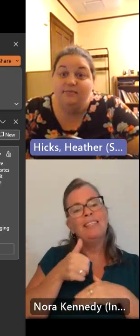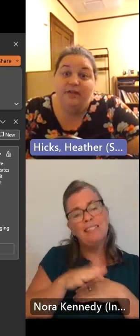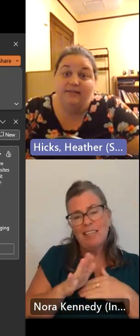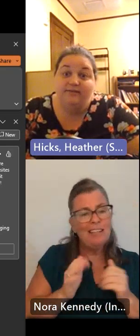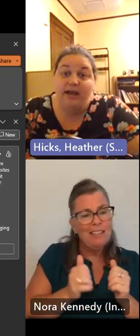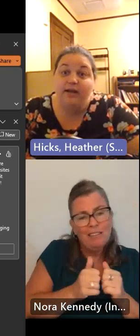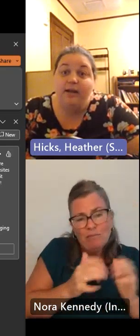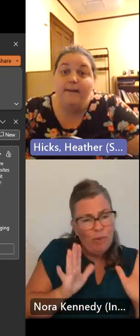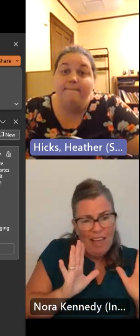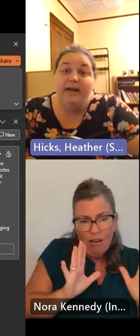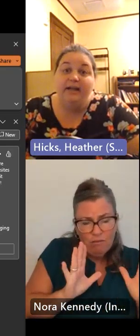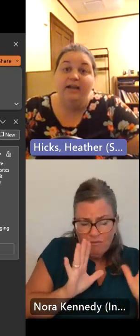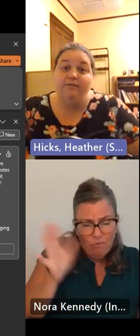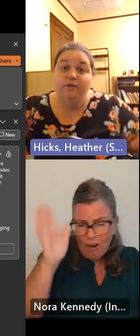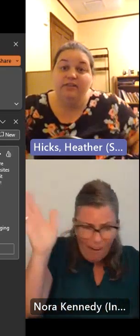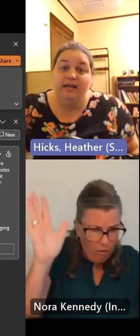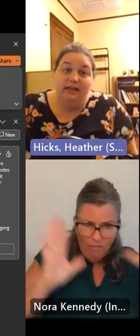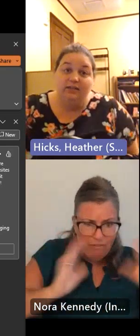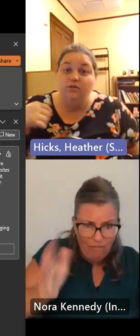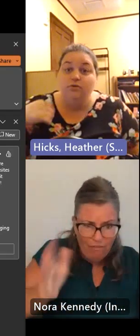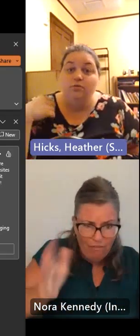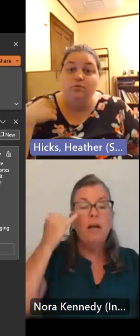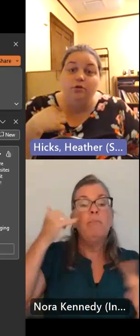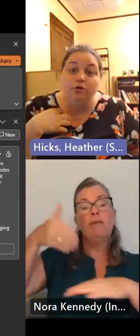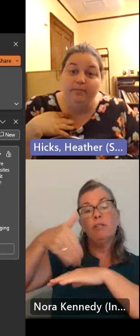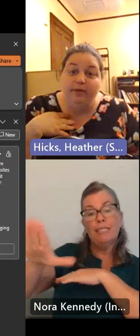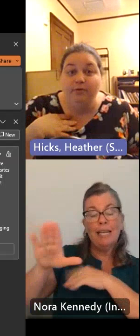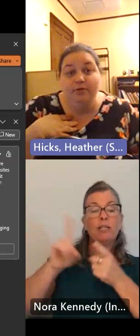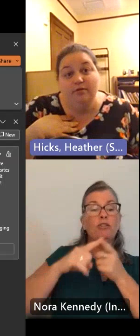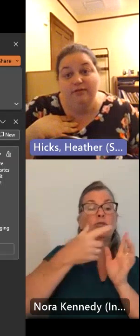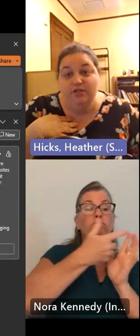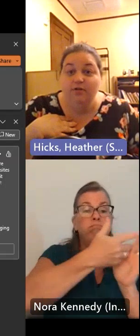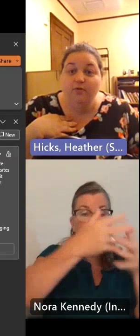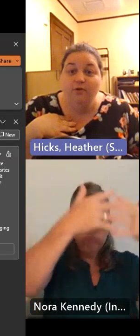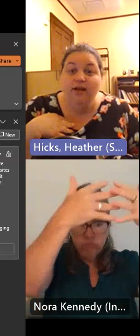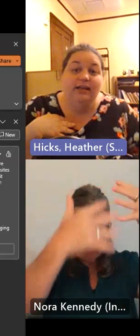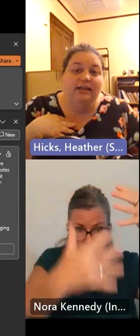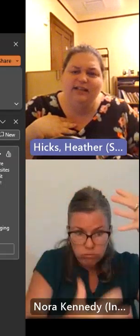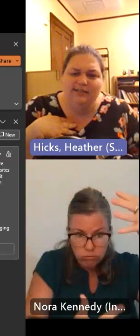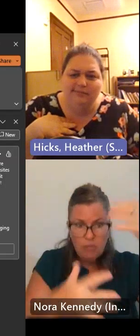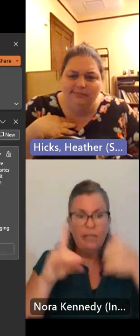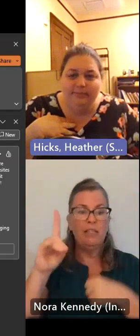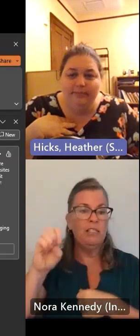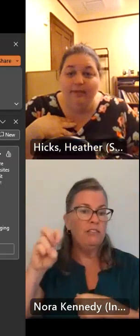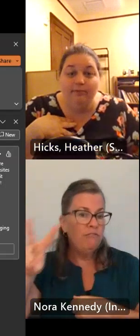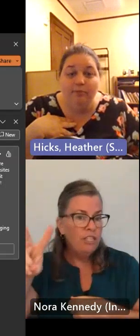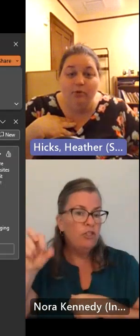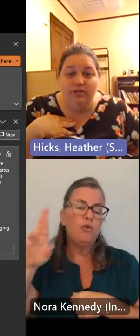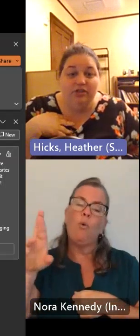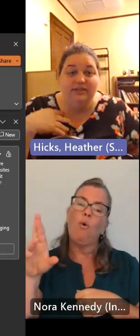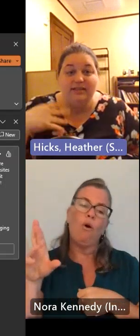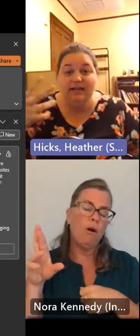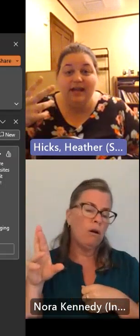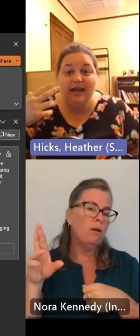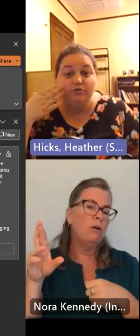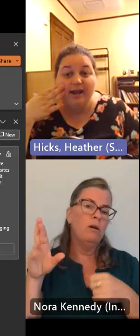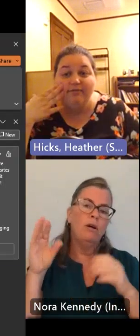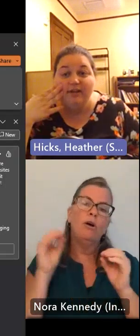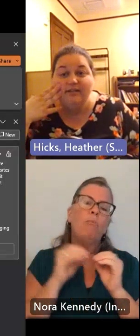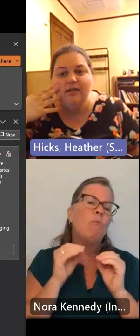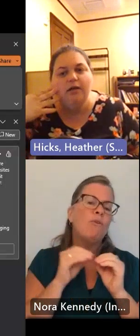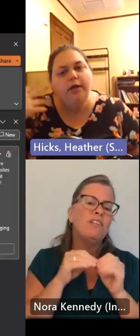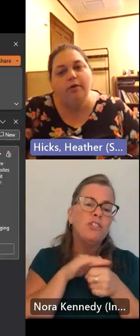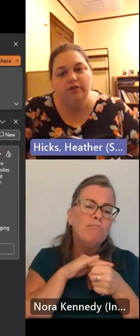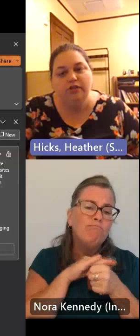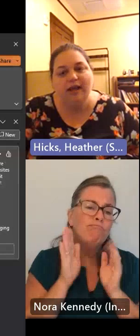being accessible. That's fine. But if you're sending it to your department or your division or anything that's more than just an edit